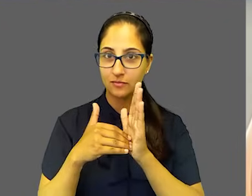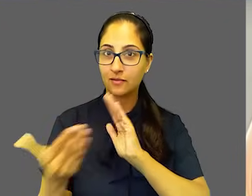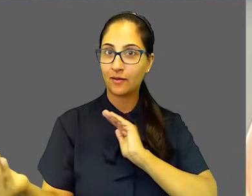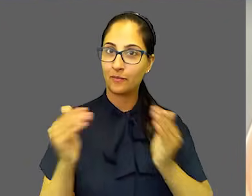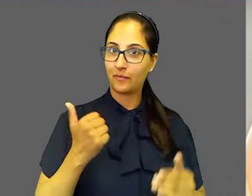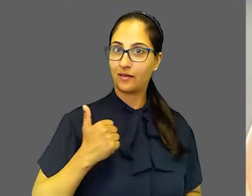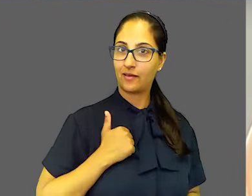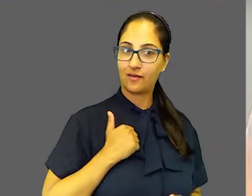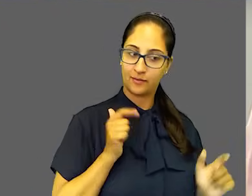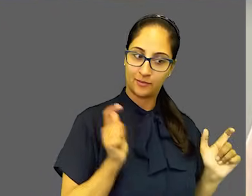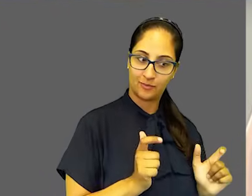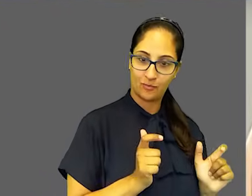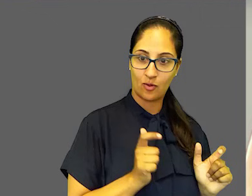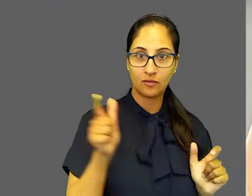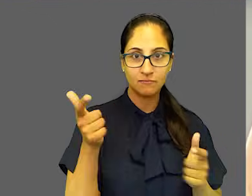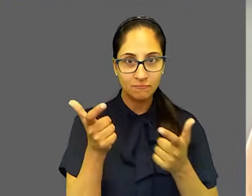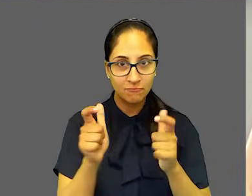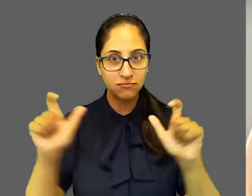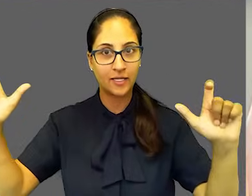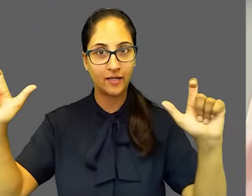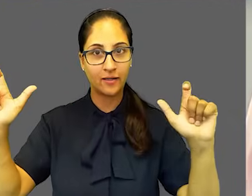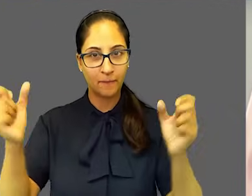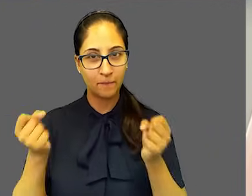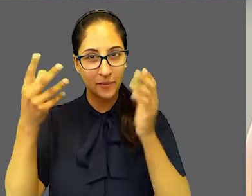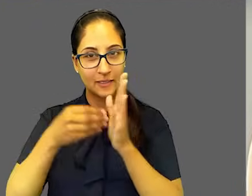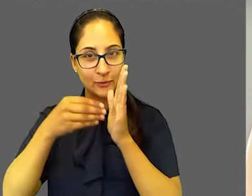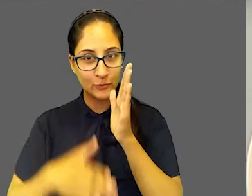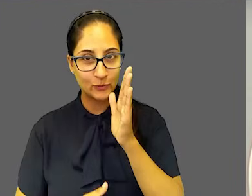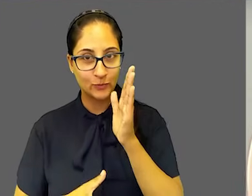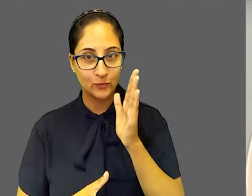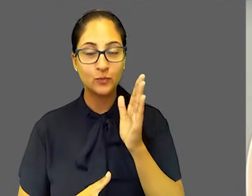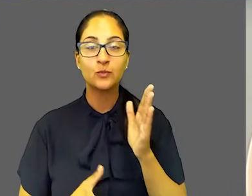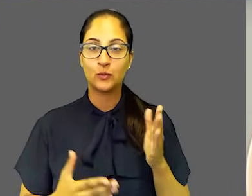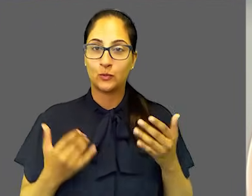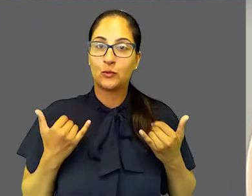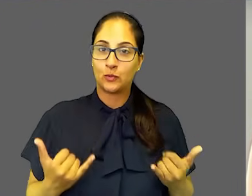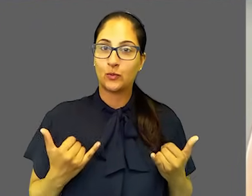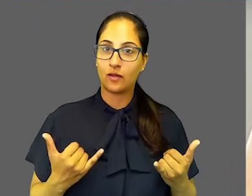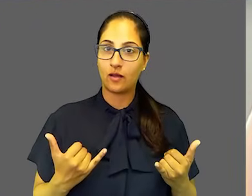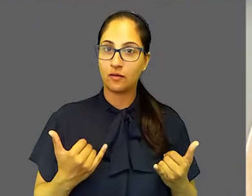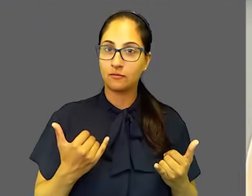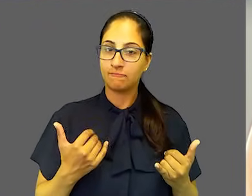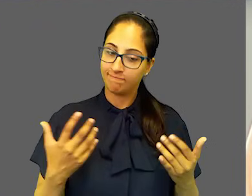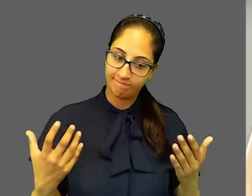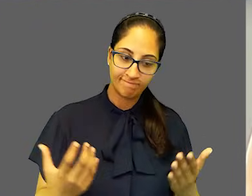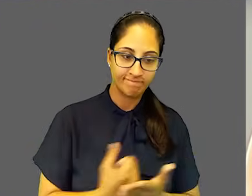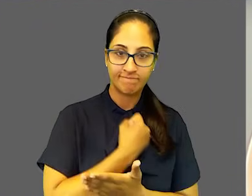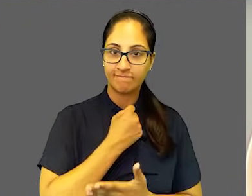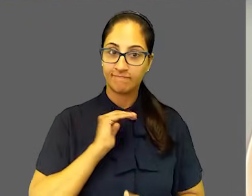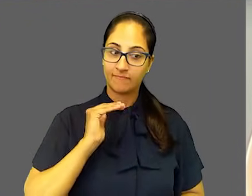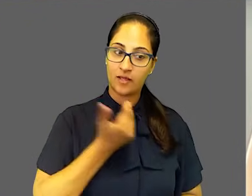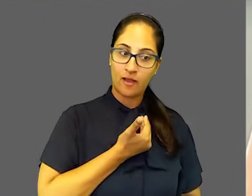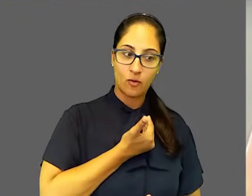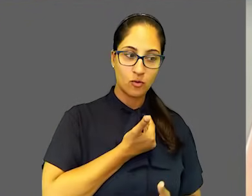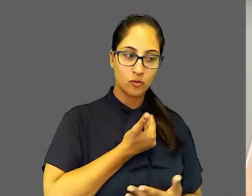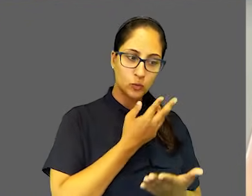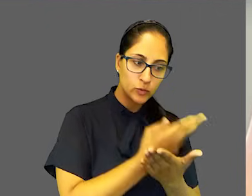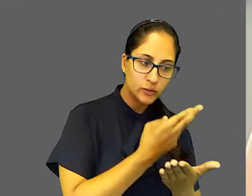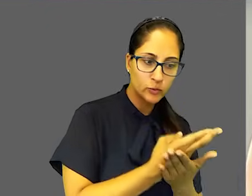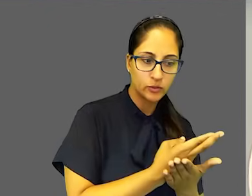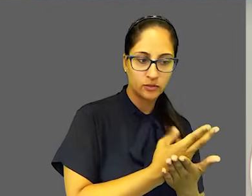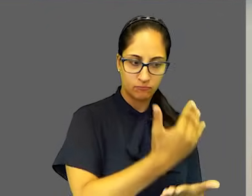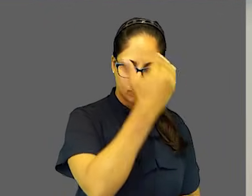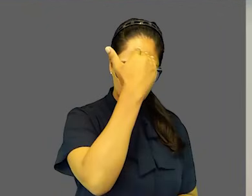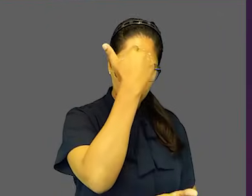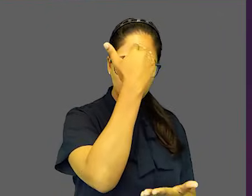like it's time that we were able to share our knowledge and resources with our Jamaat around